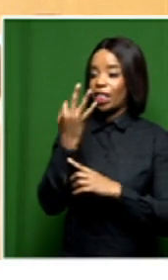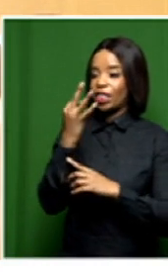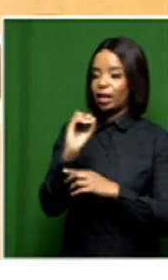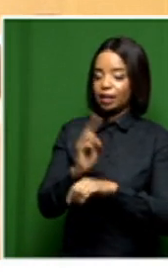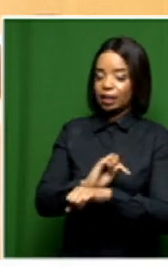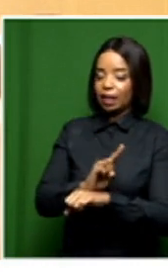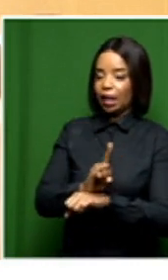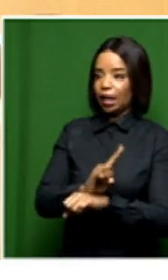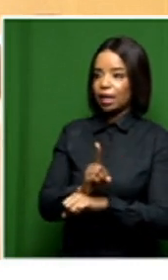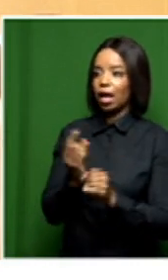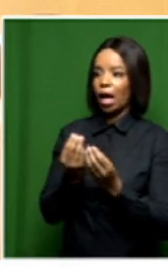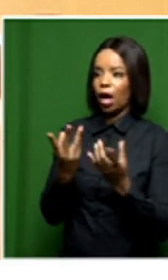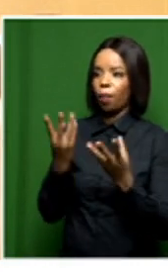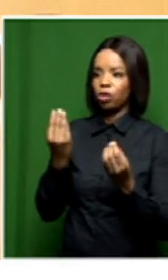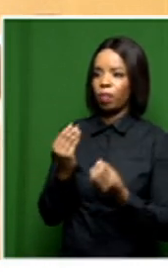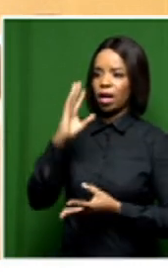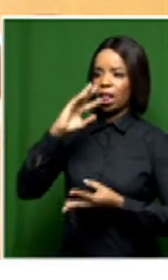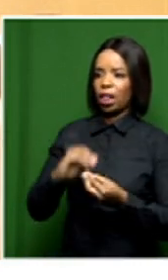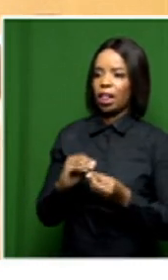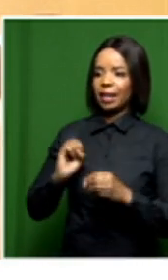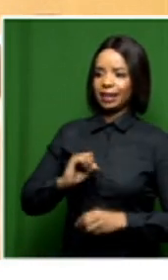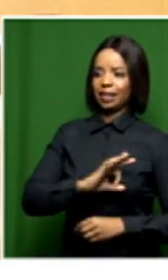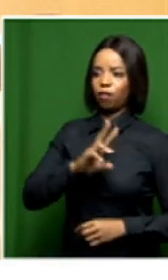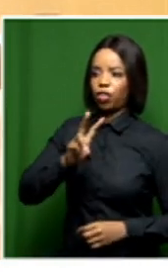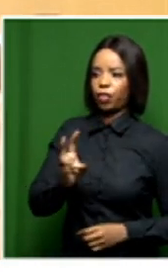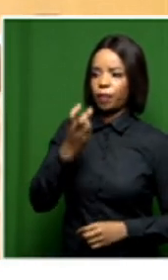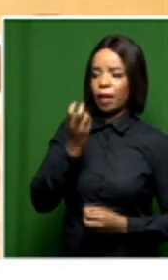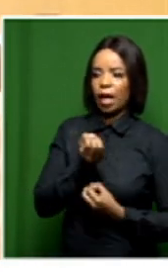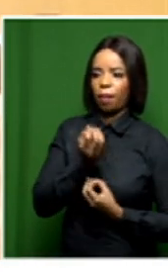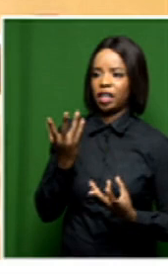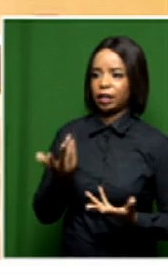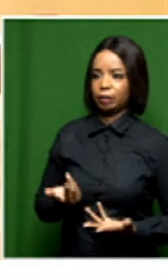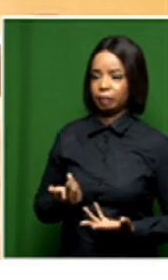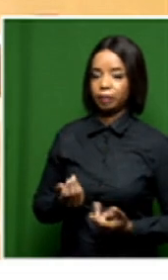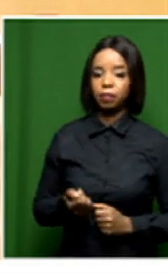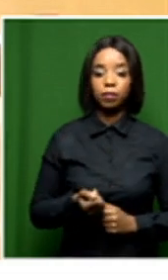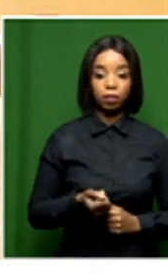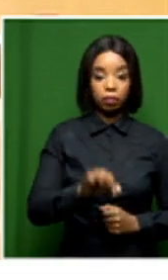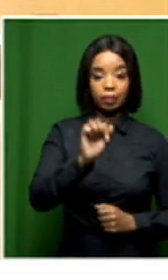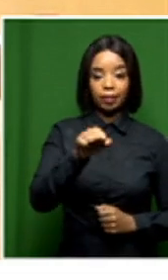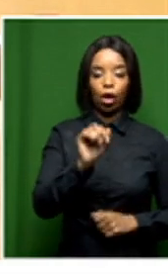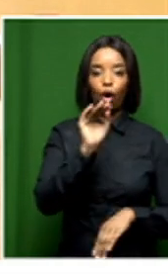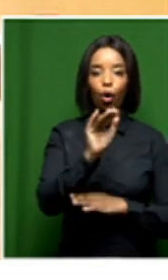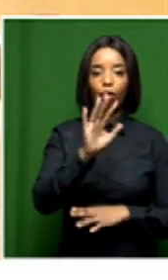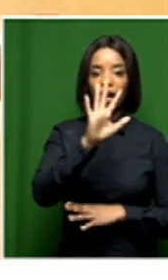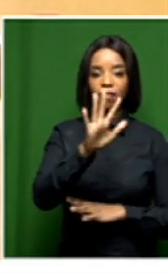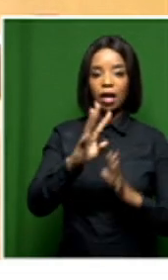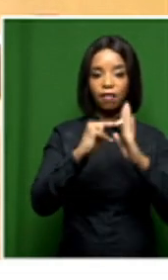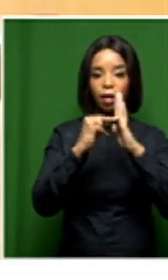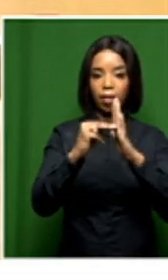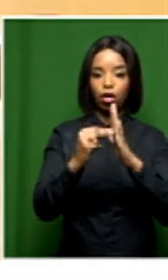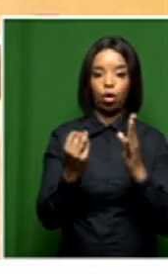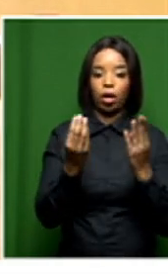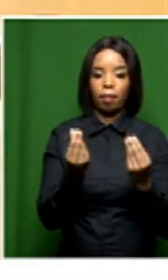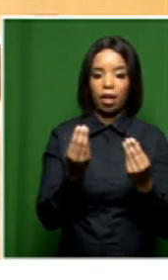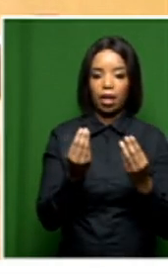an amount to how much money has been taken by these officials? Yes, it's more than 5 million amount of money which